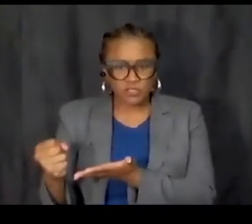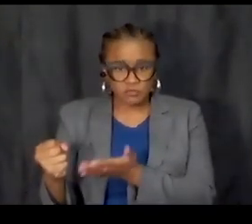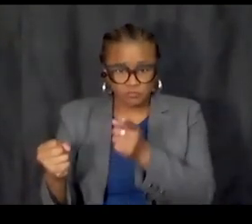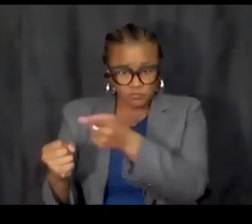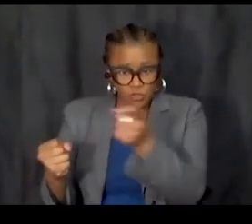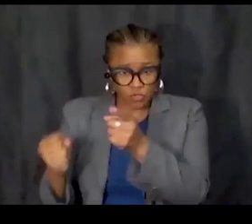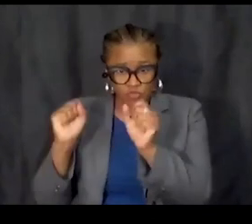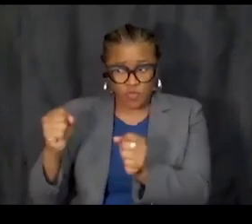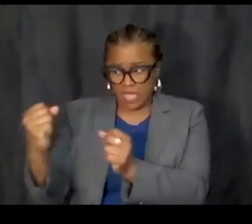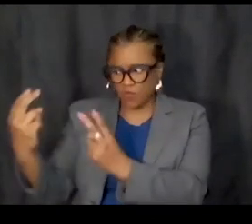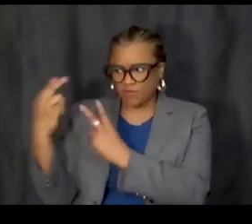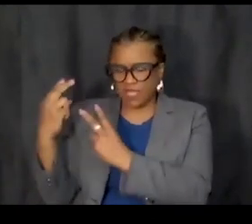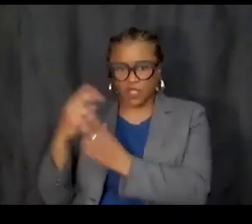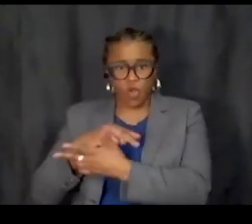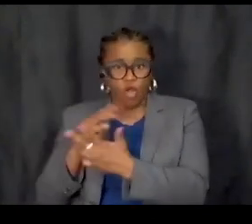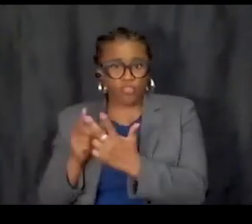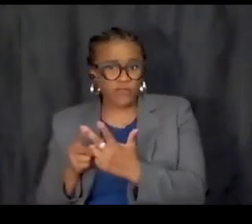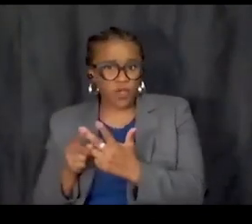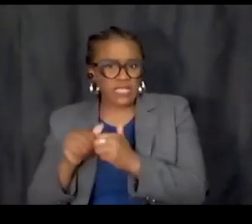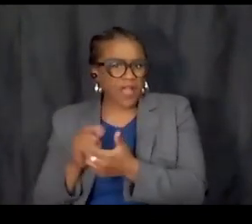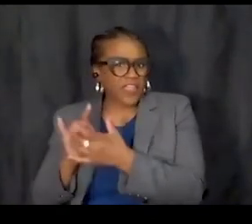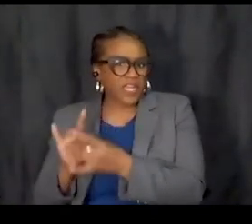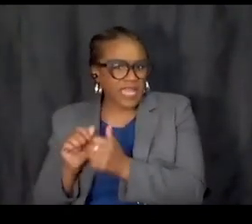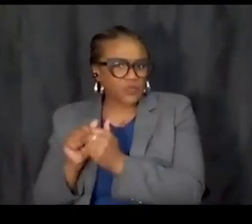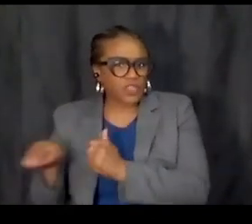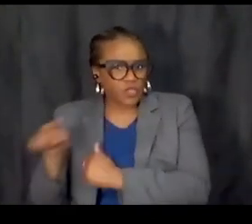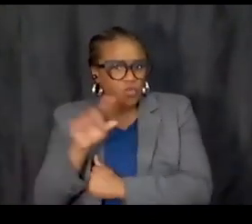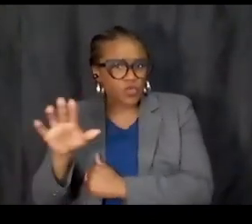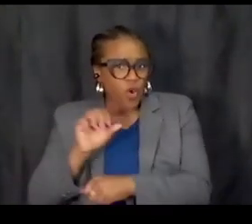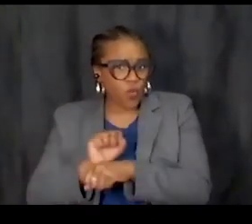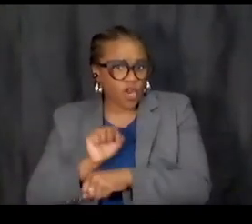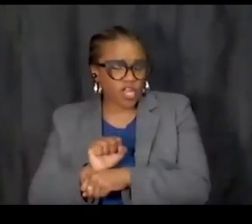all of those three and how they might connect for you in your life and or work.